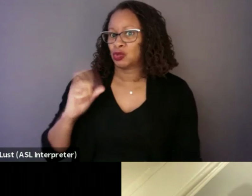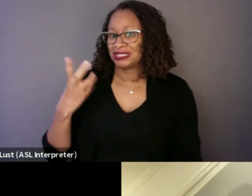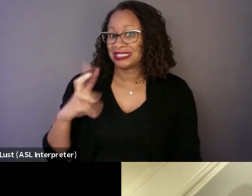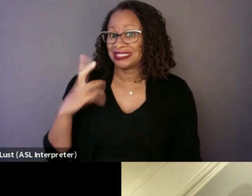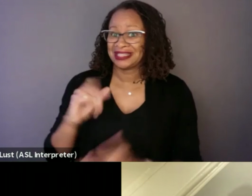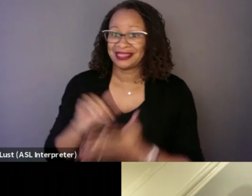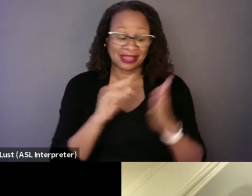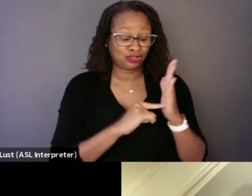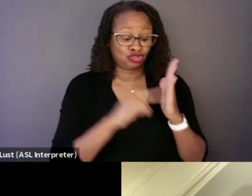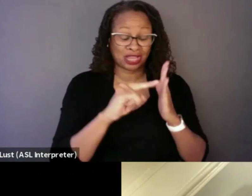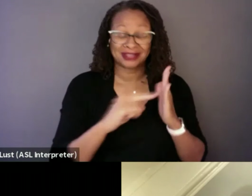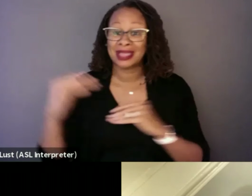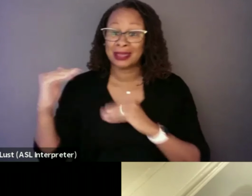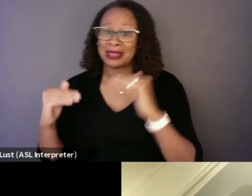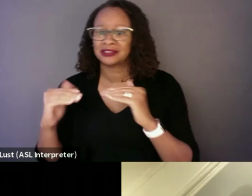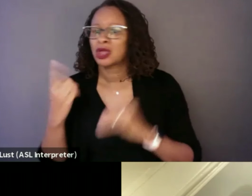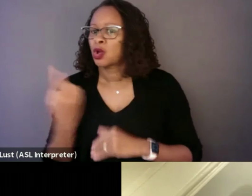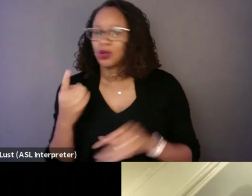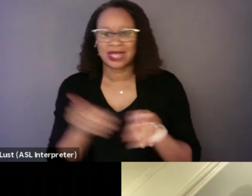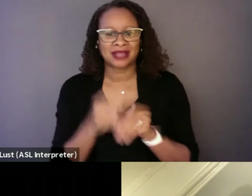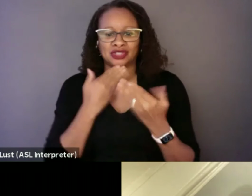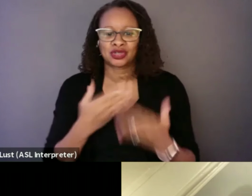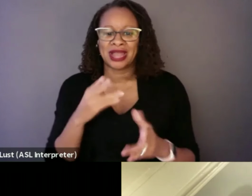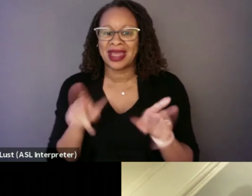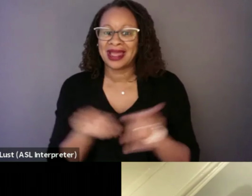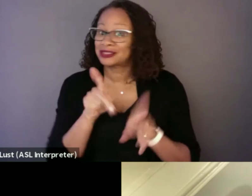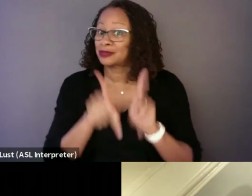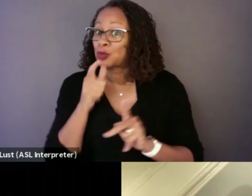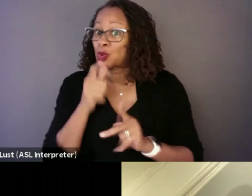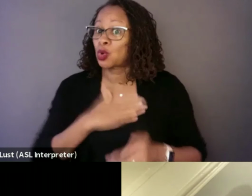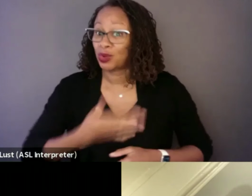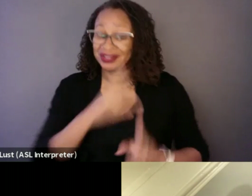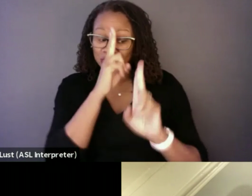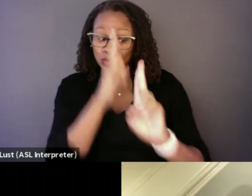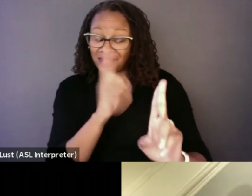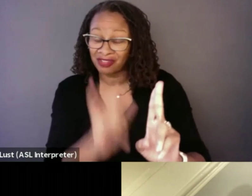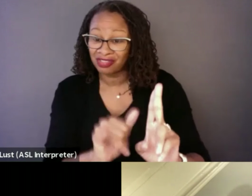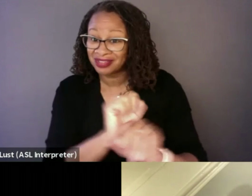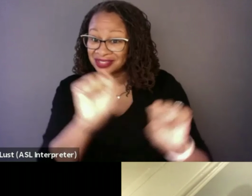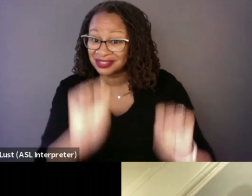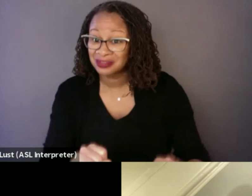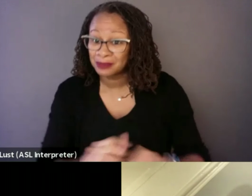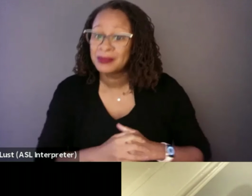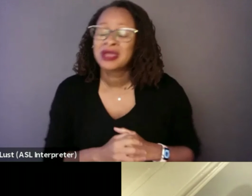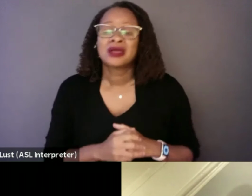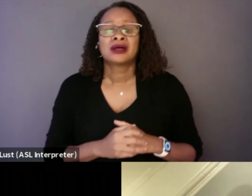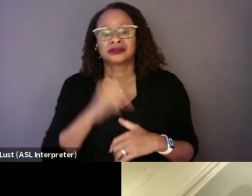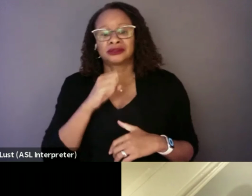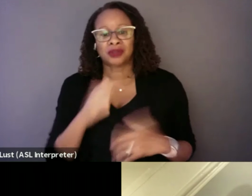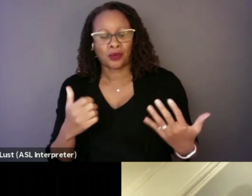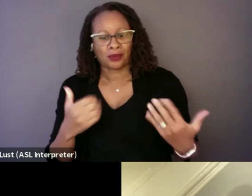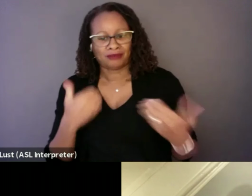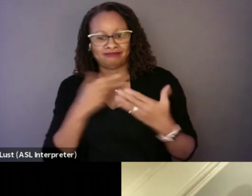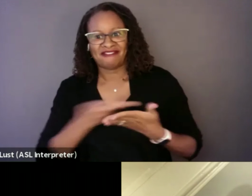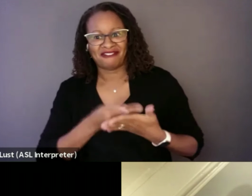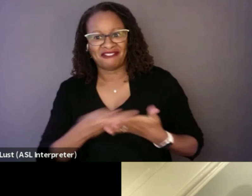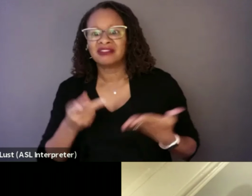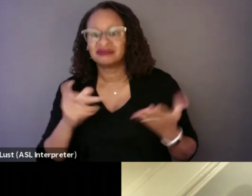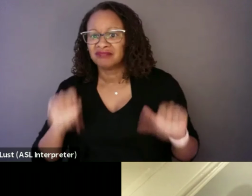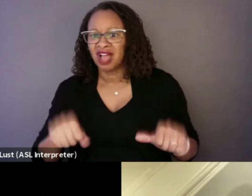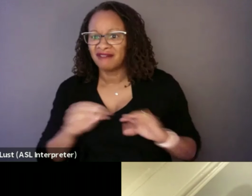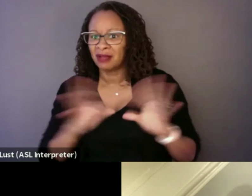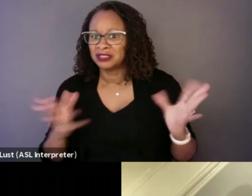and balances are only as good as the people who are willing to honor them. And, you know, they have failed here. And I